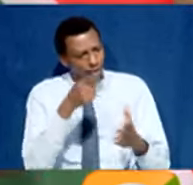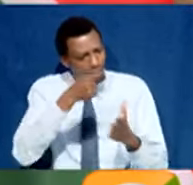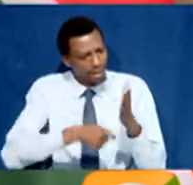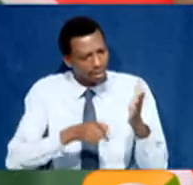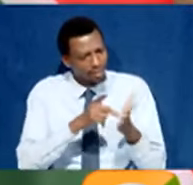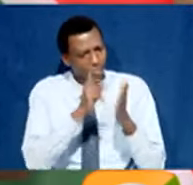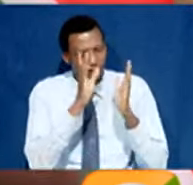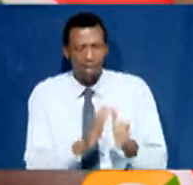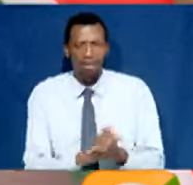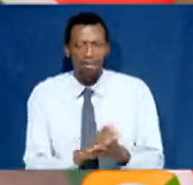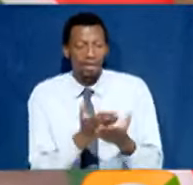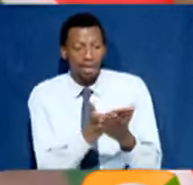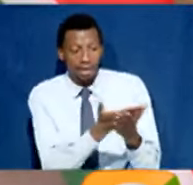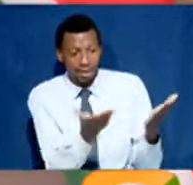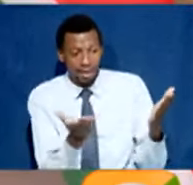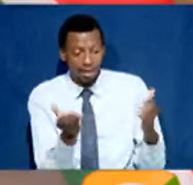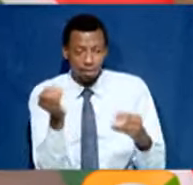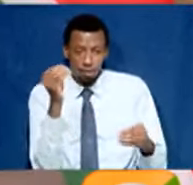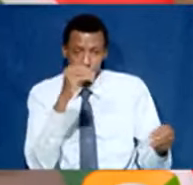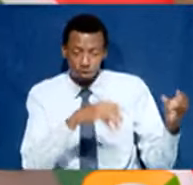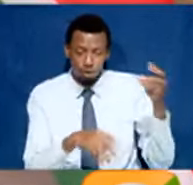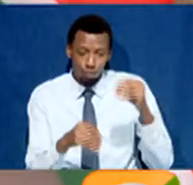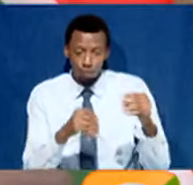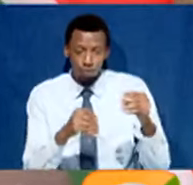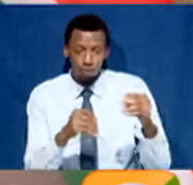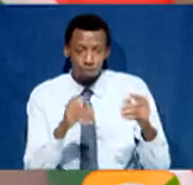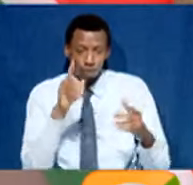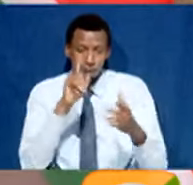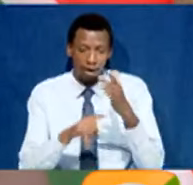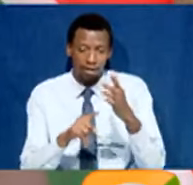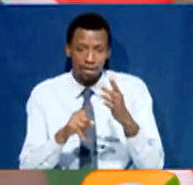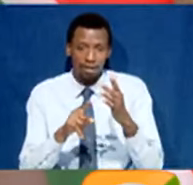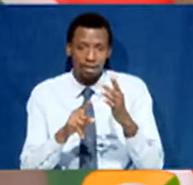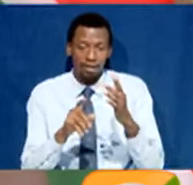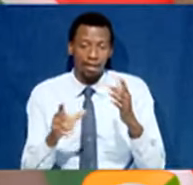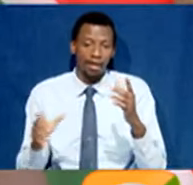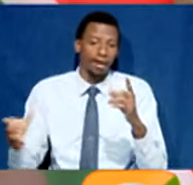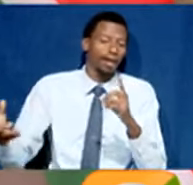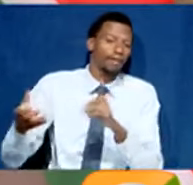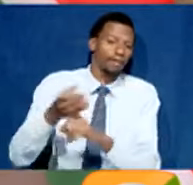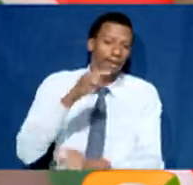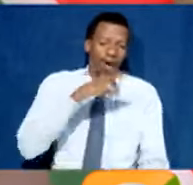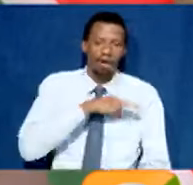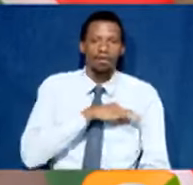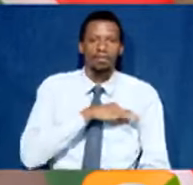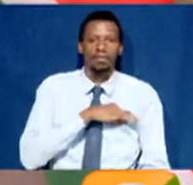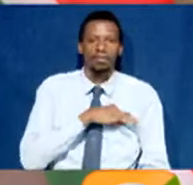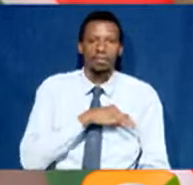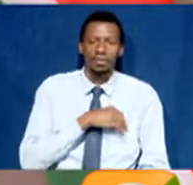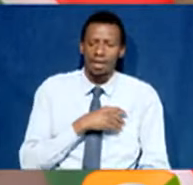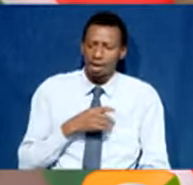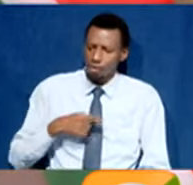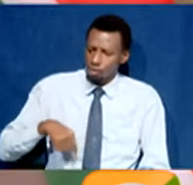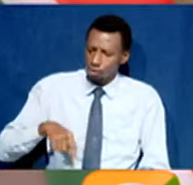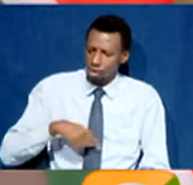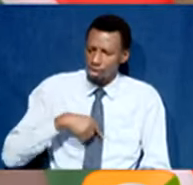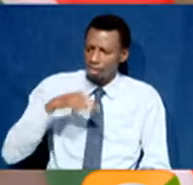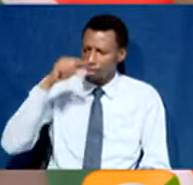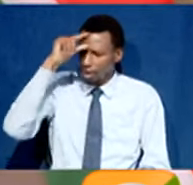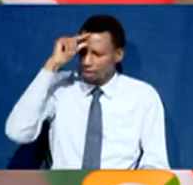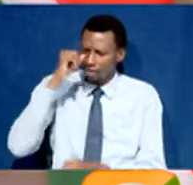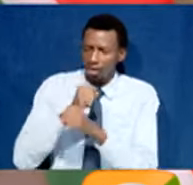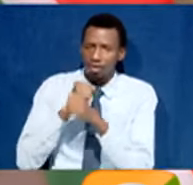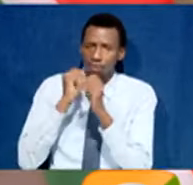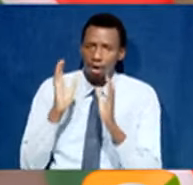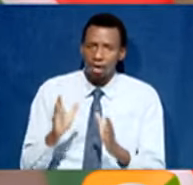They contribute to what we eventually earn. Is it too much for us as public servants